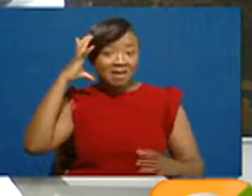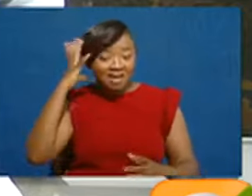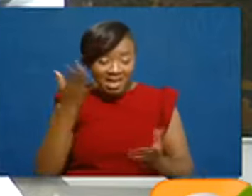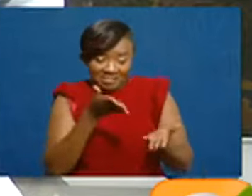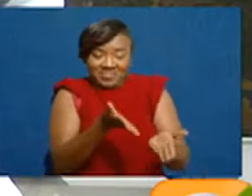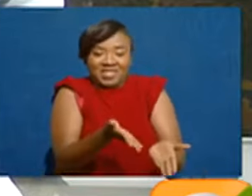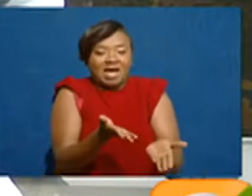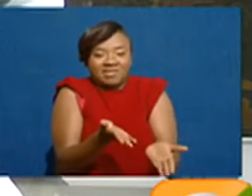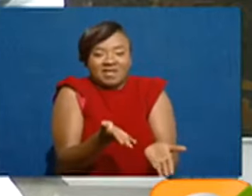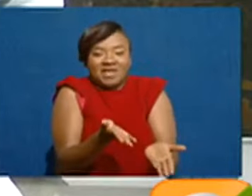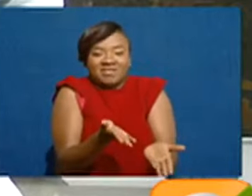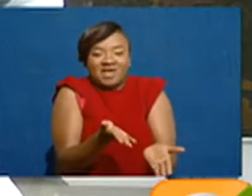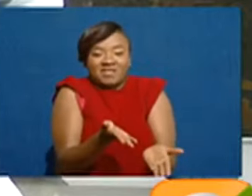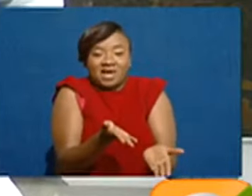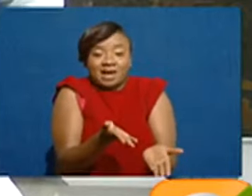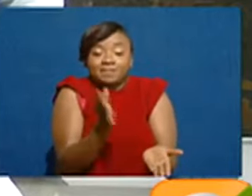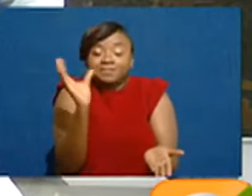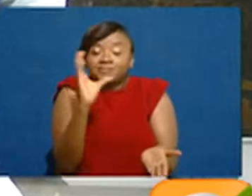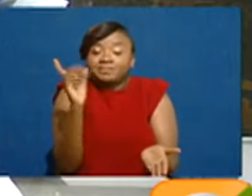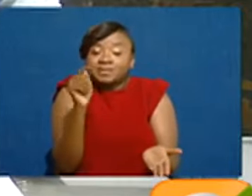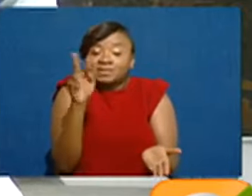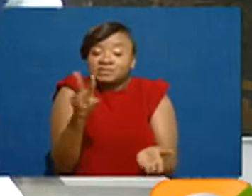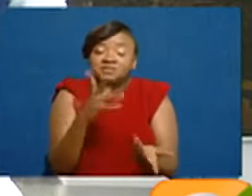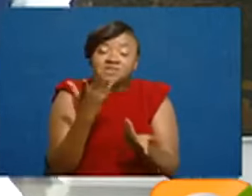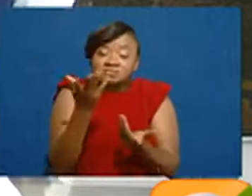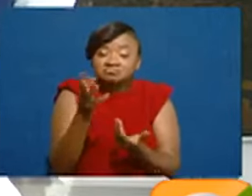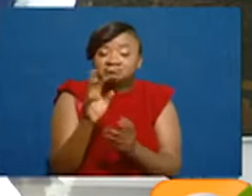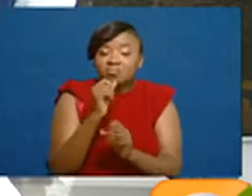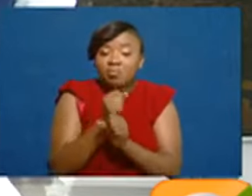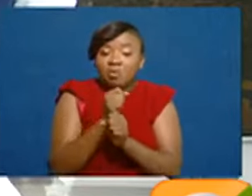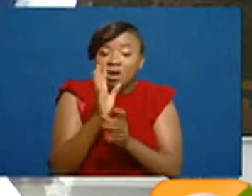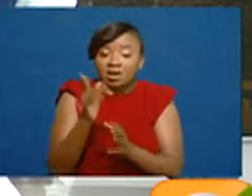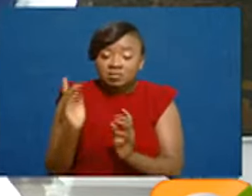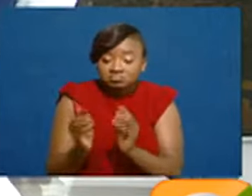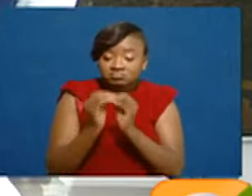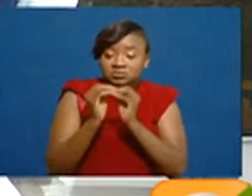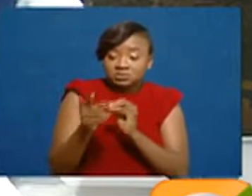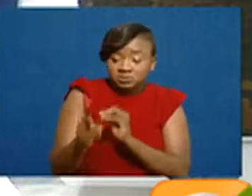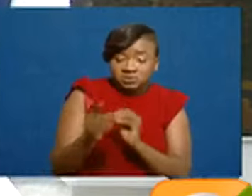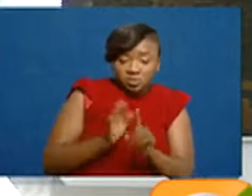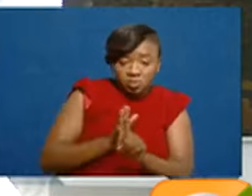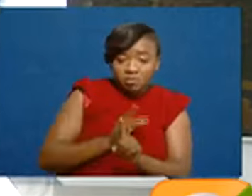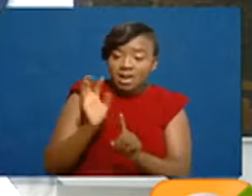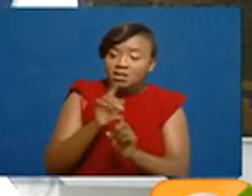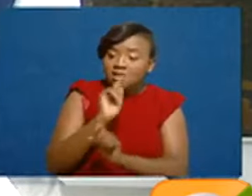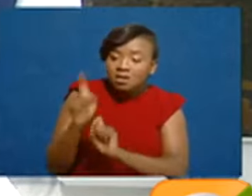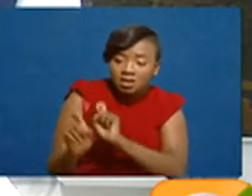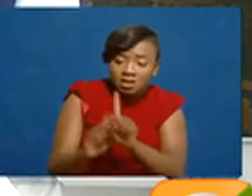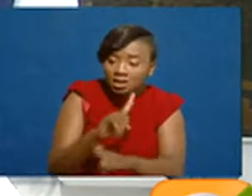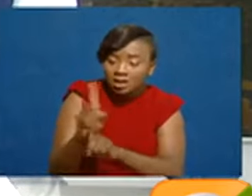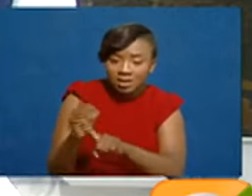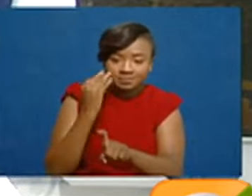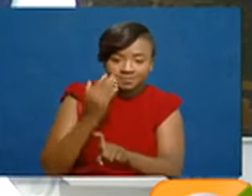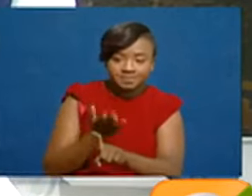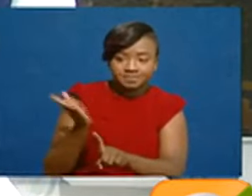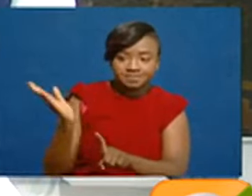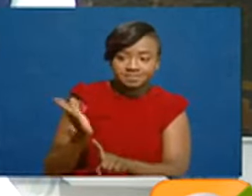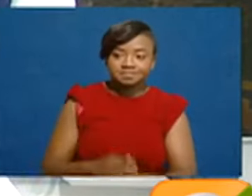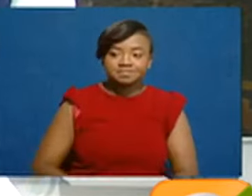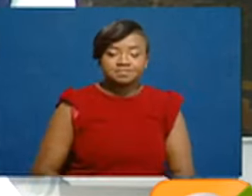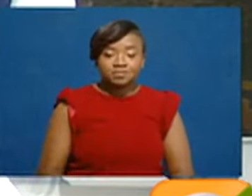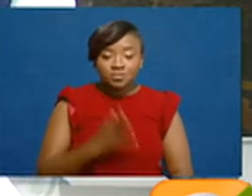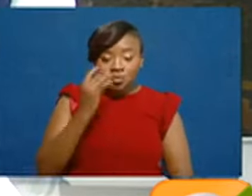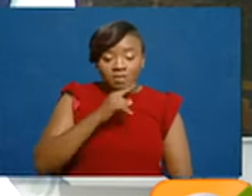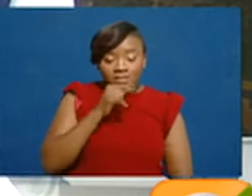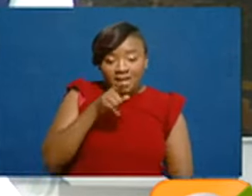city. Citizen TV reporter Gatete Njoroge met Wambua at his one-roomed house in Mukuru Kwanjenga, where he